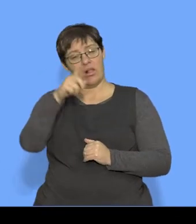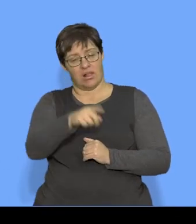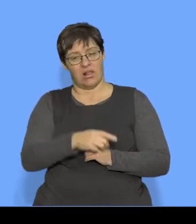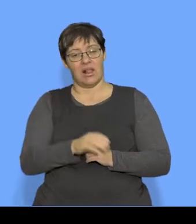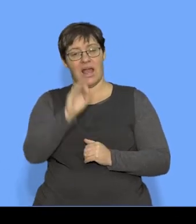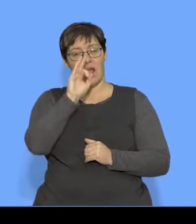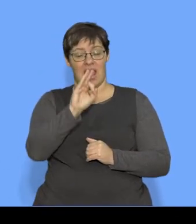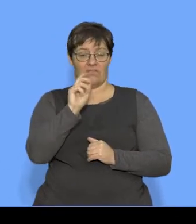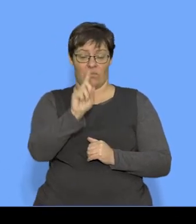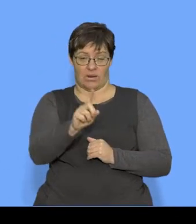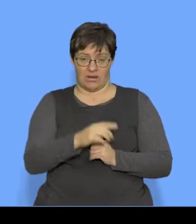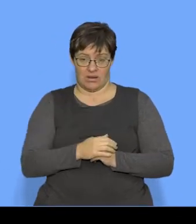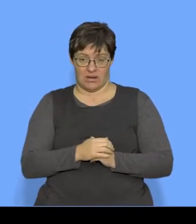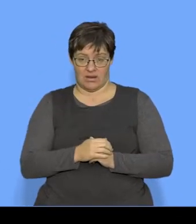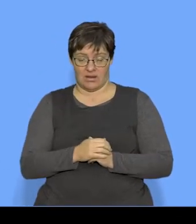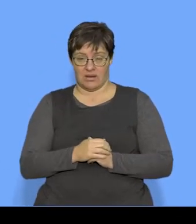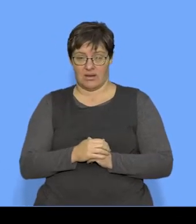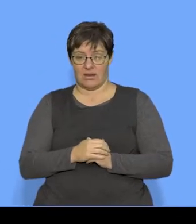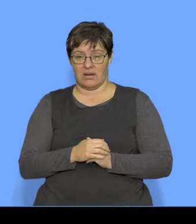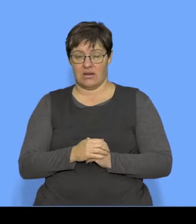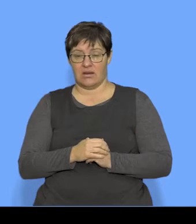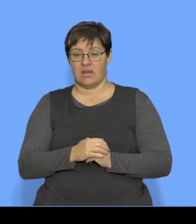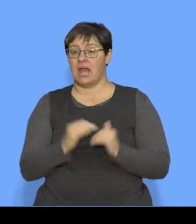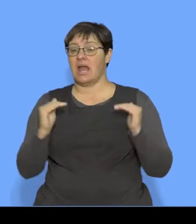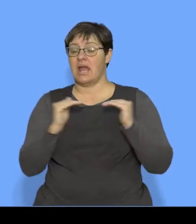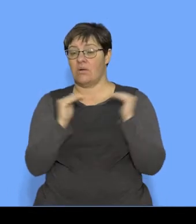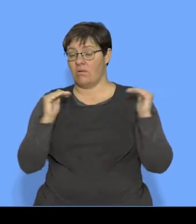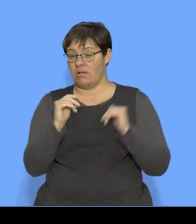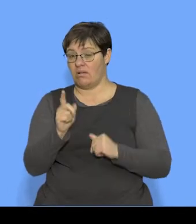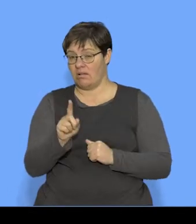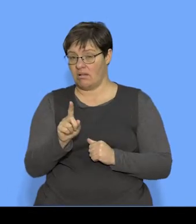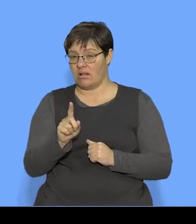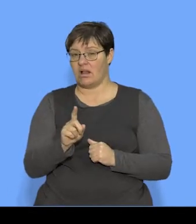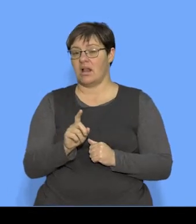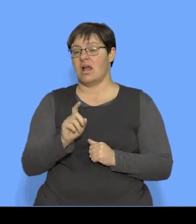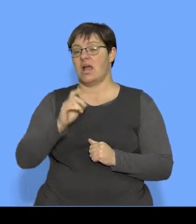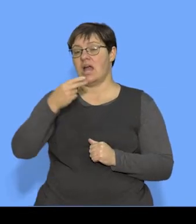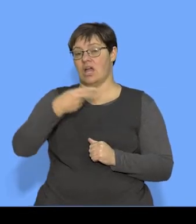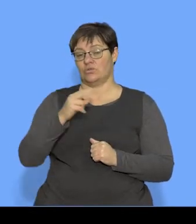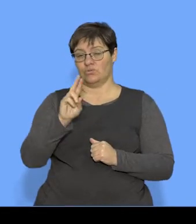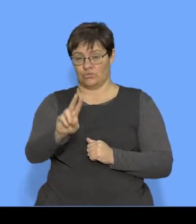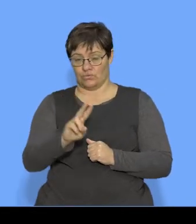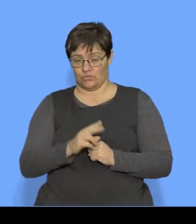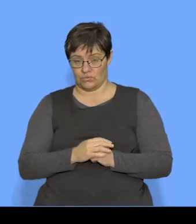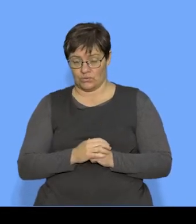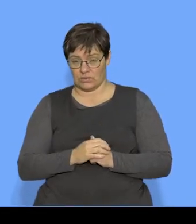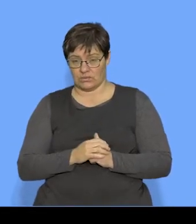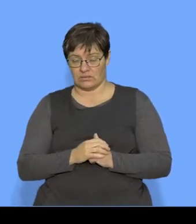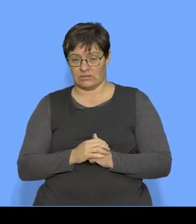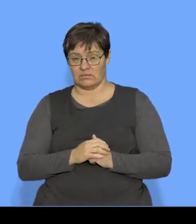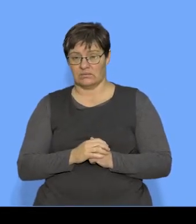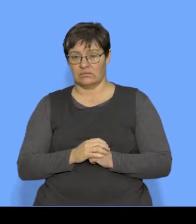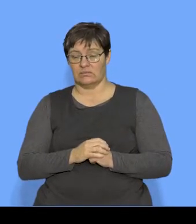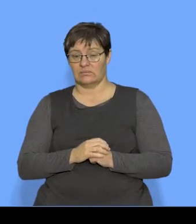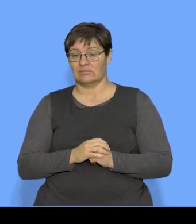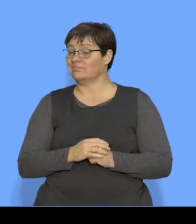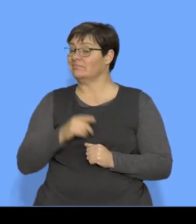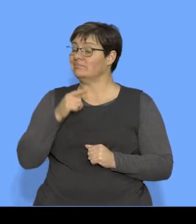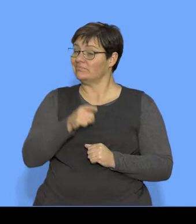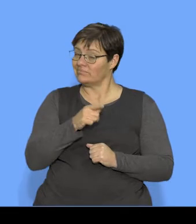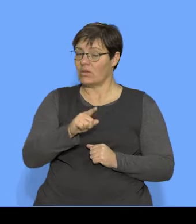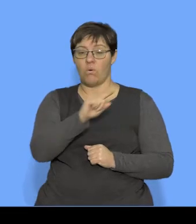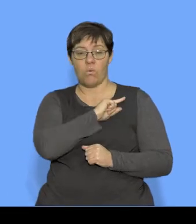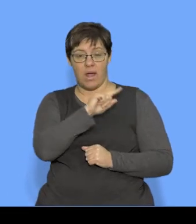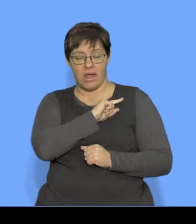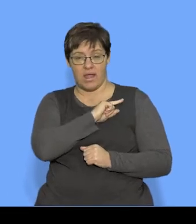I know that F1 is equals to H2, right? And this